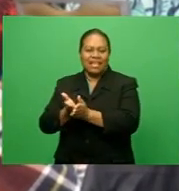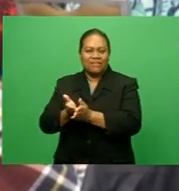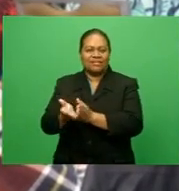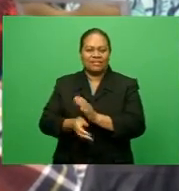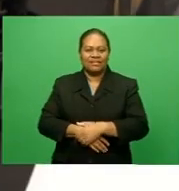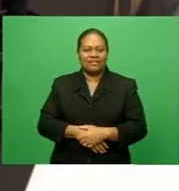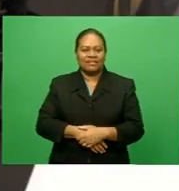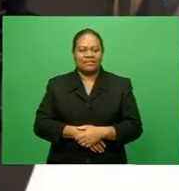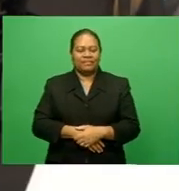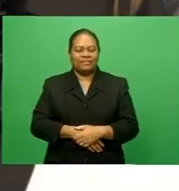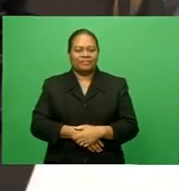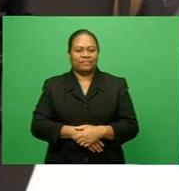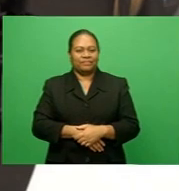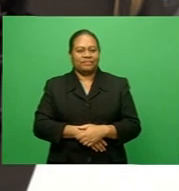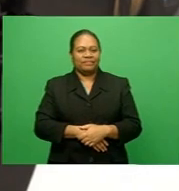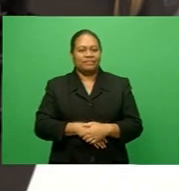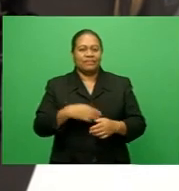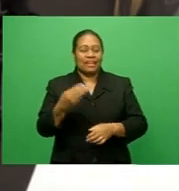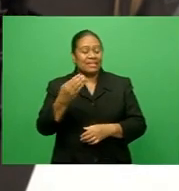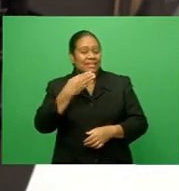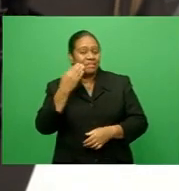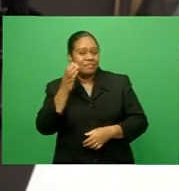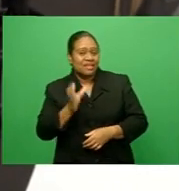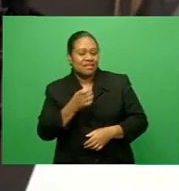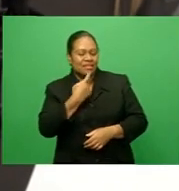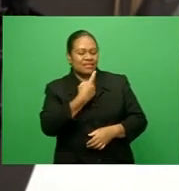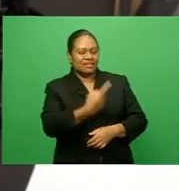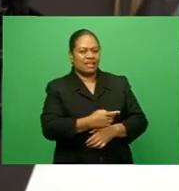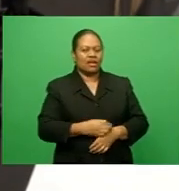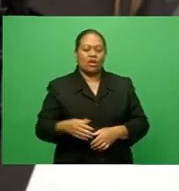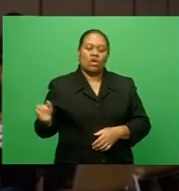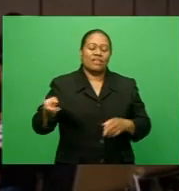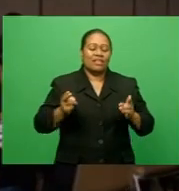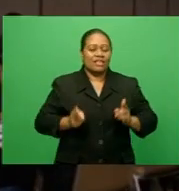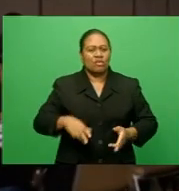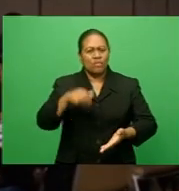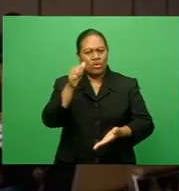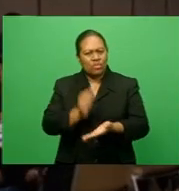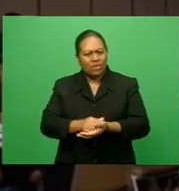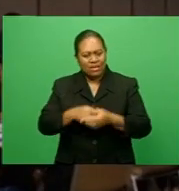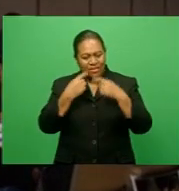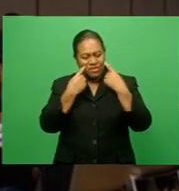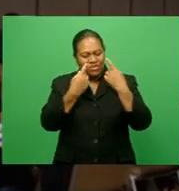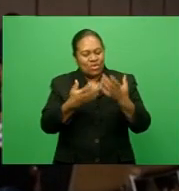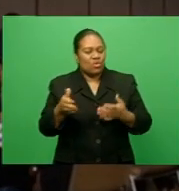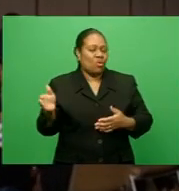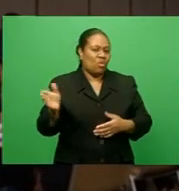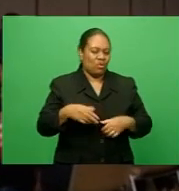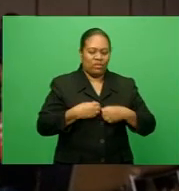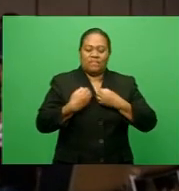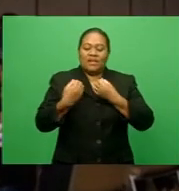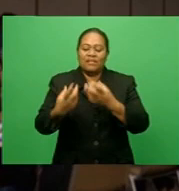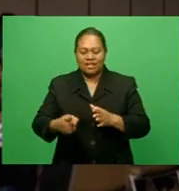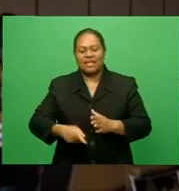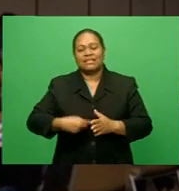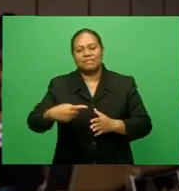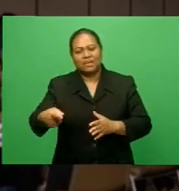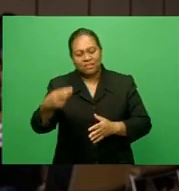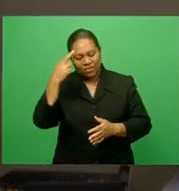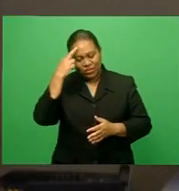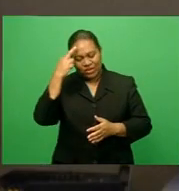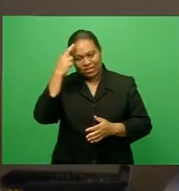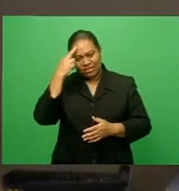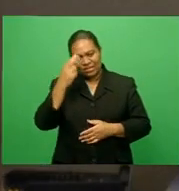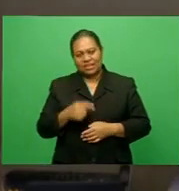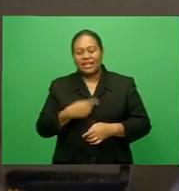our facilities. The speaker also highlighted that the human rights approach applied everywhere will produce sustainable results. He adds